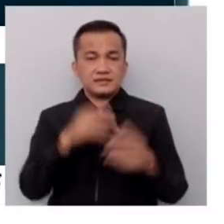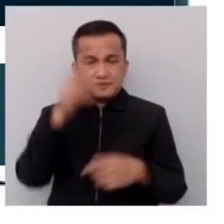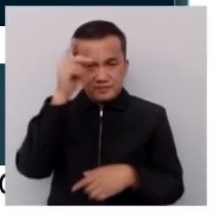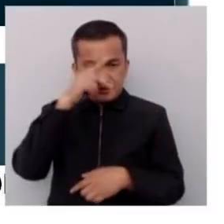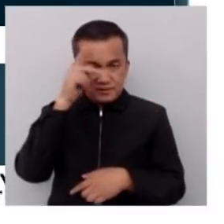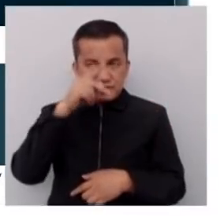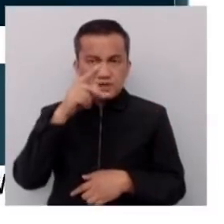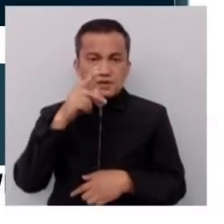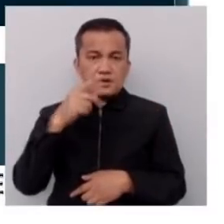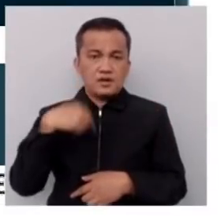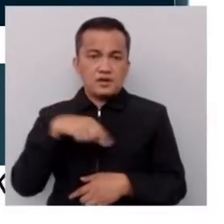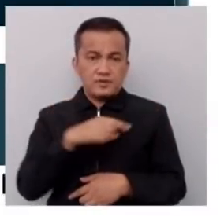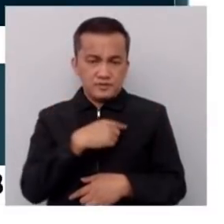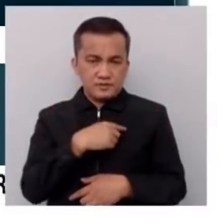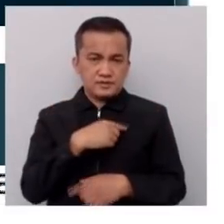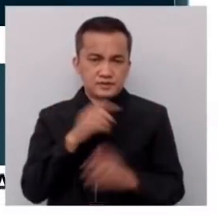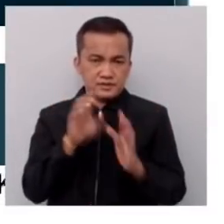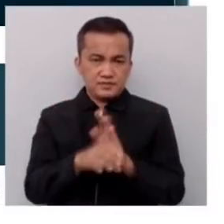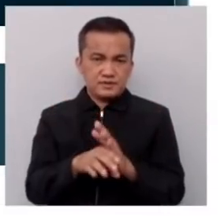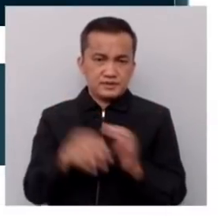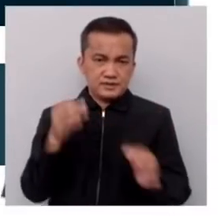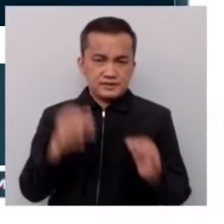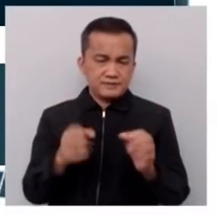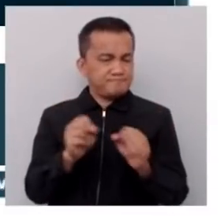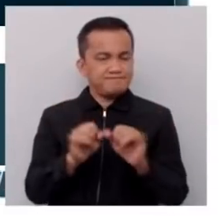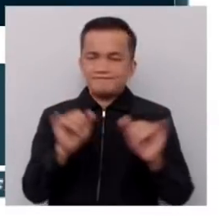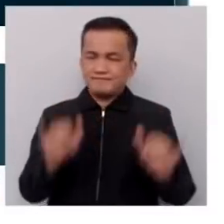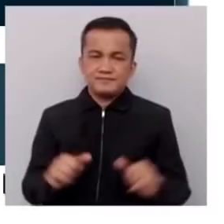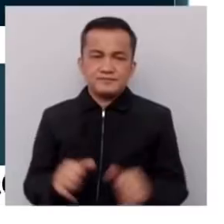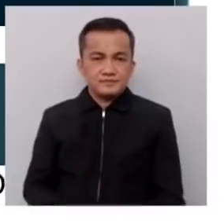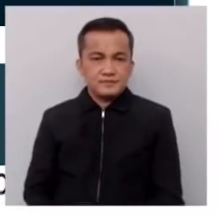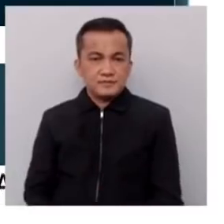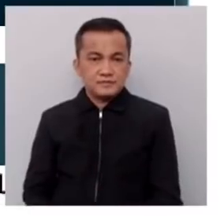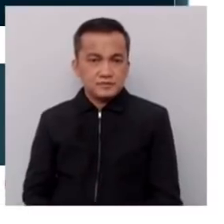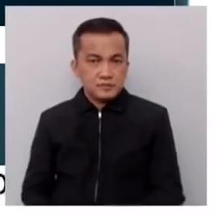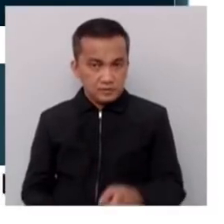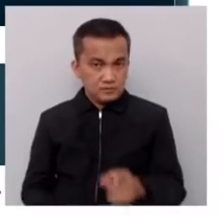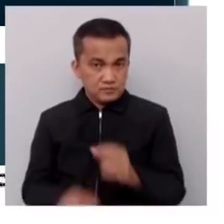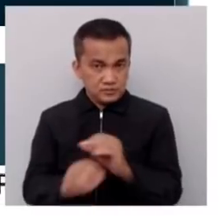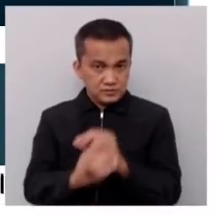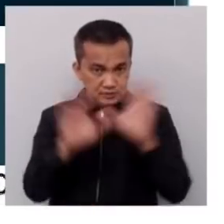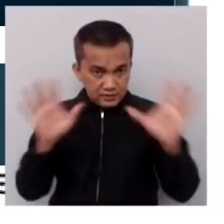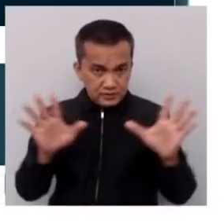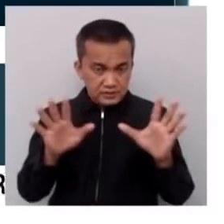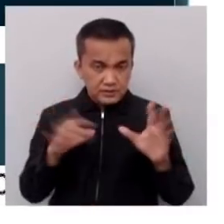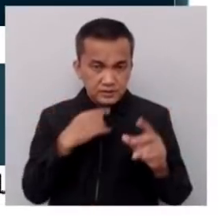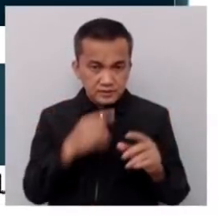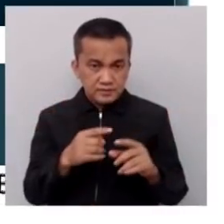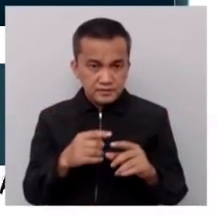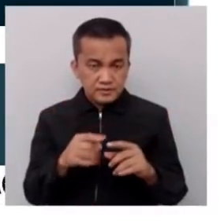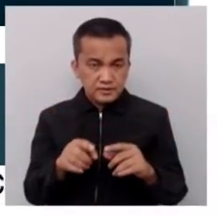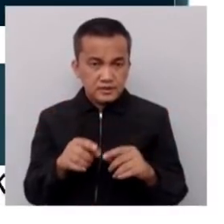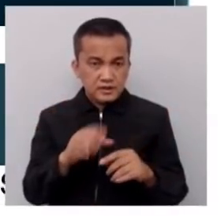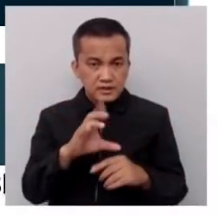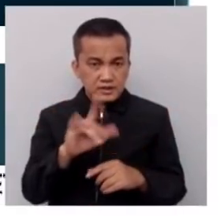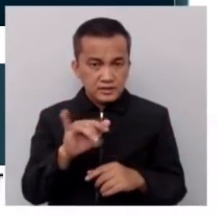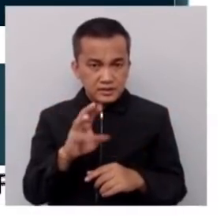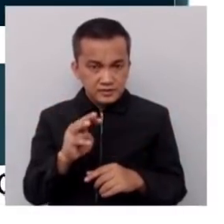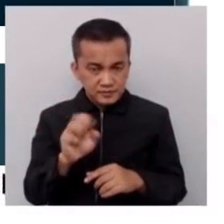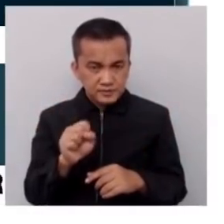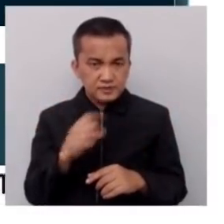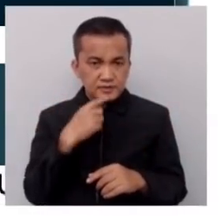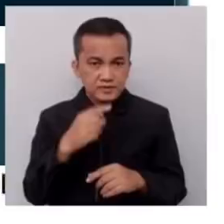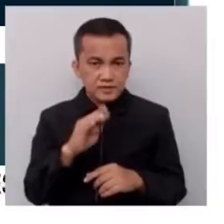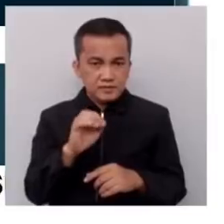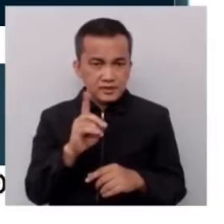of our criminal justice system. Make no mistake, it is very clear that the claims being peddled by Badoy